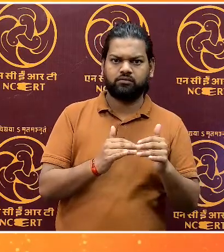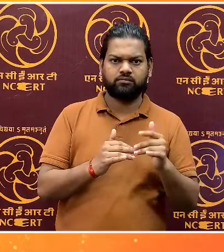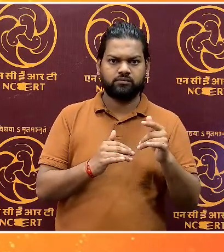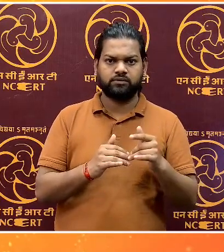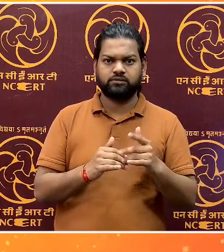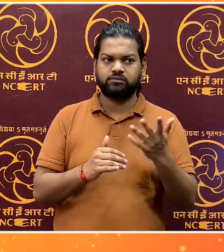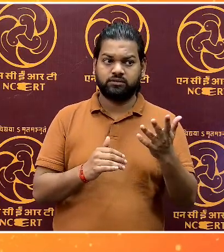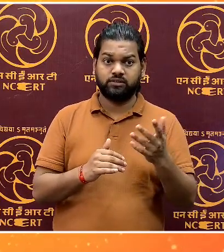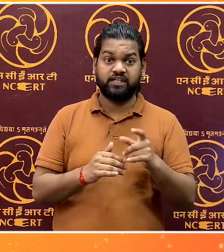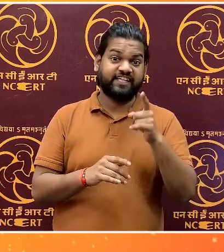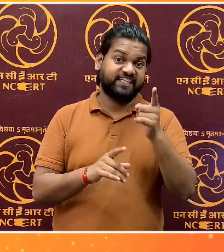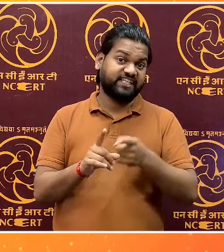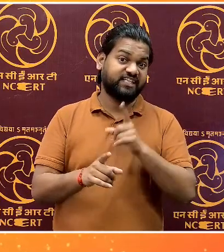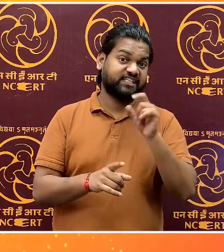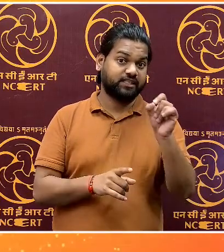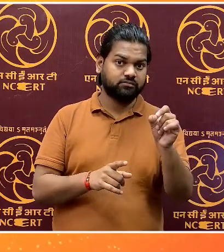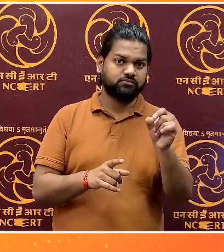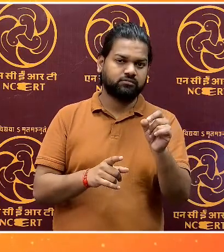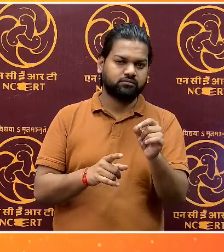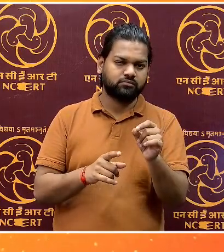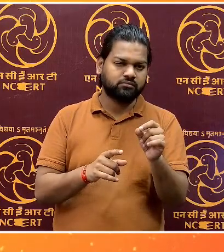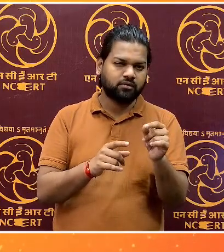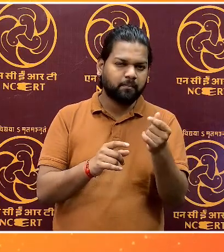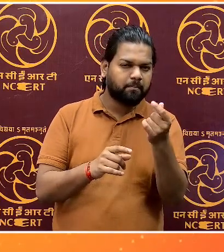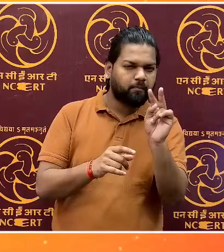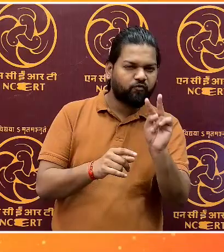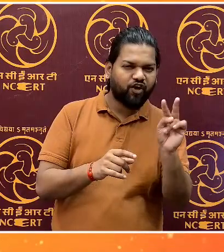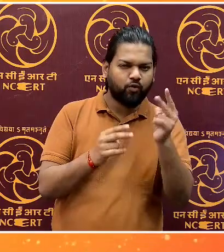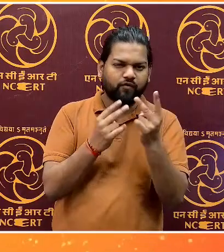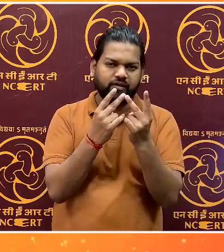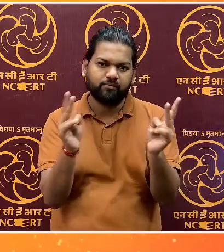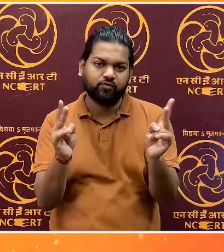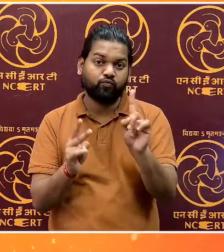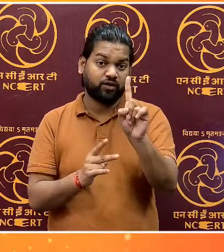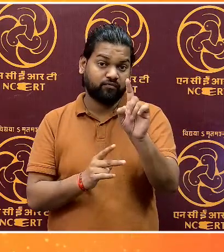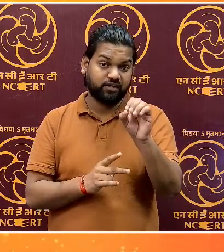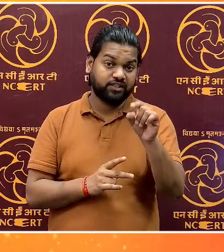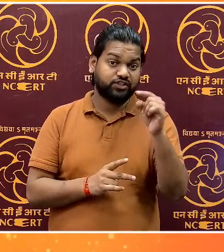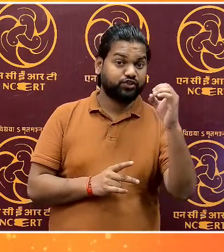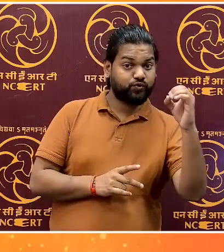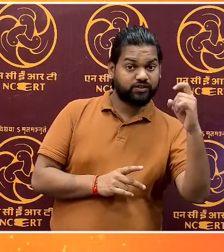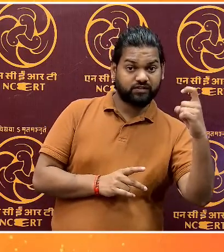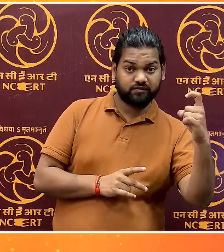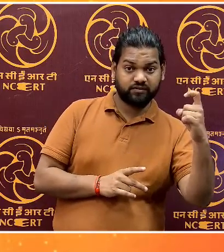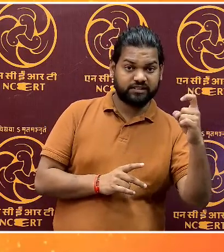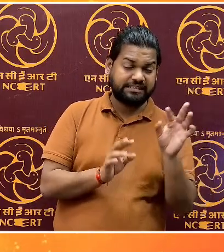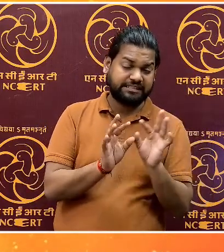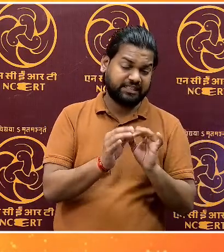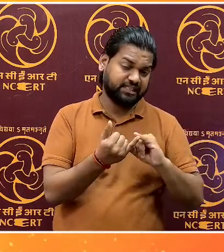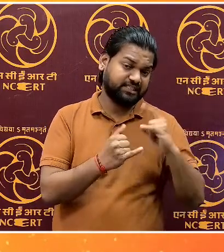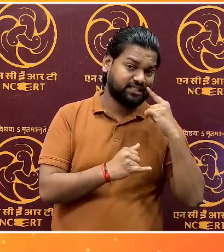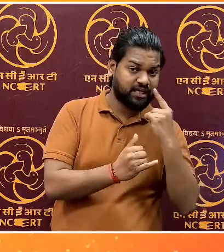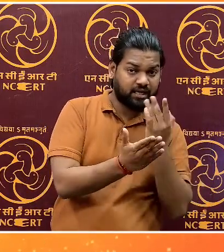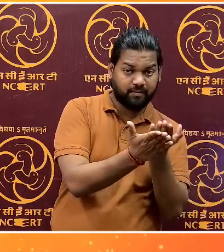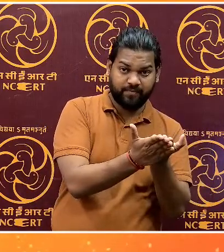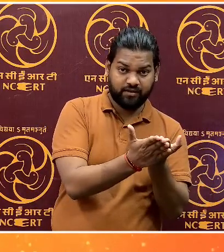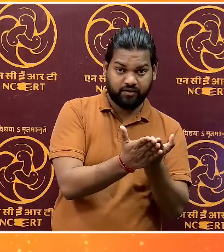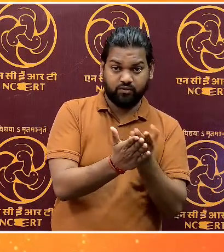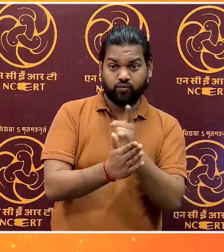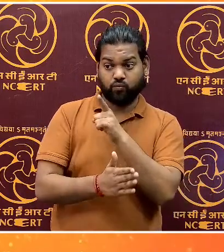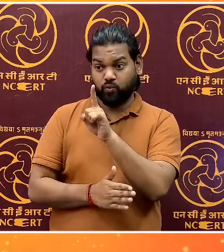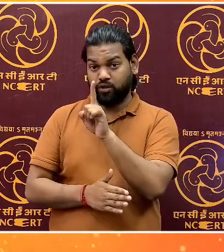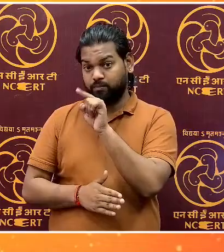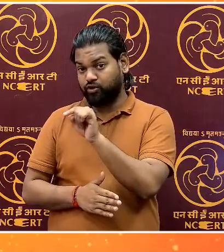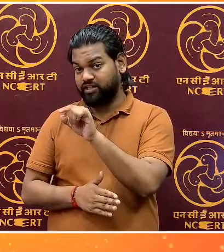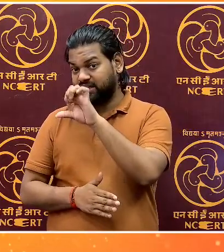year 10, the picture is slightly different. It is 1.70 using the simple interest formula and